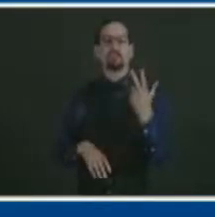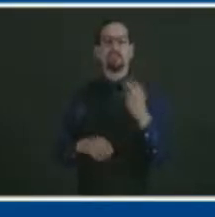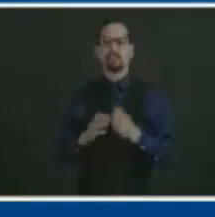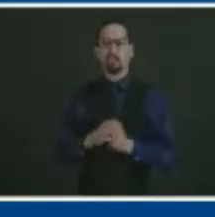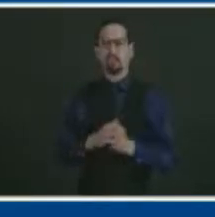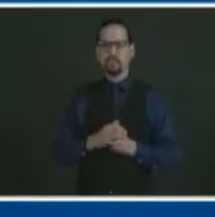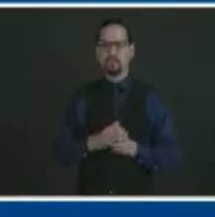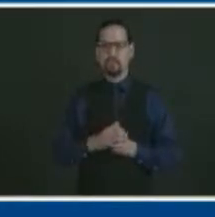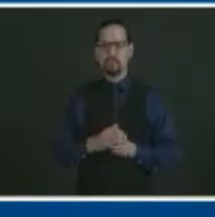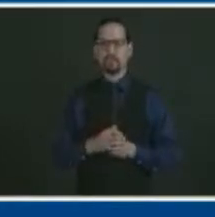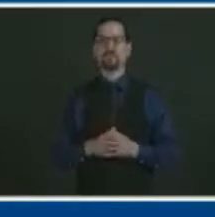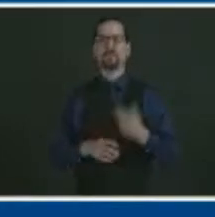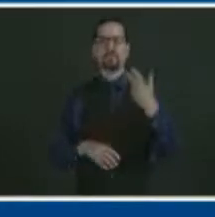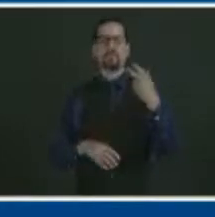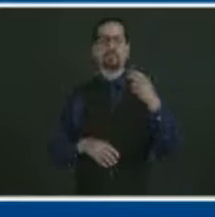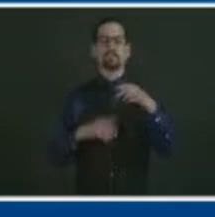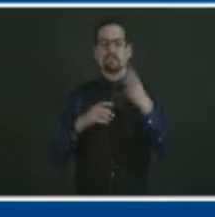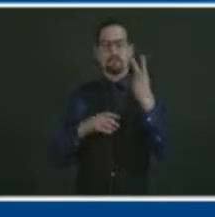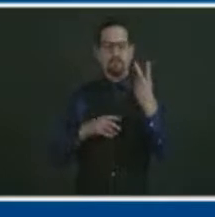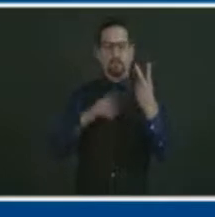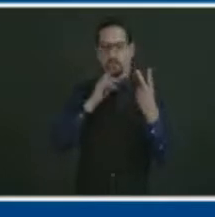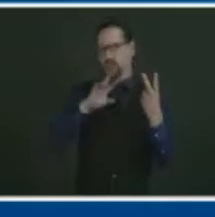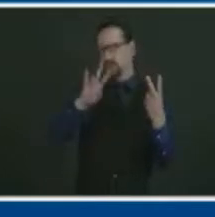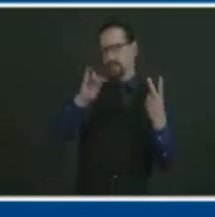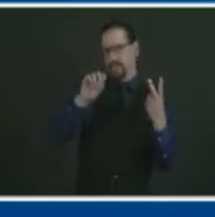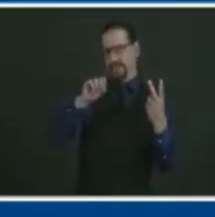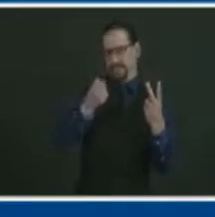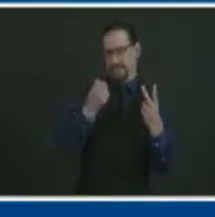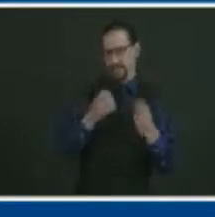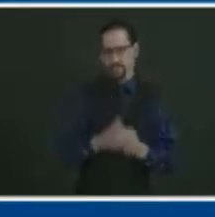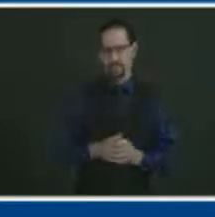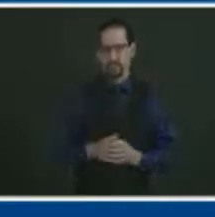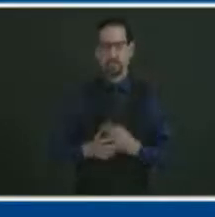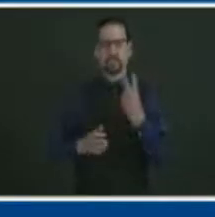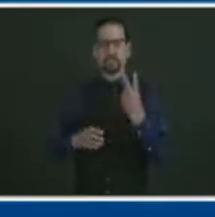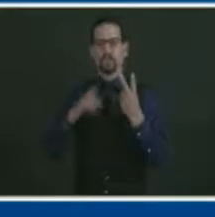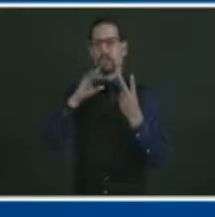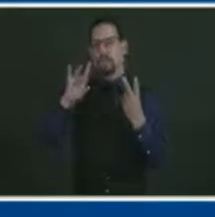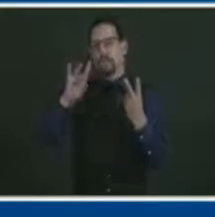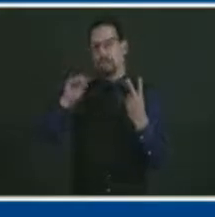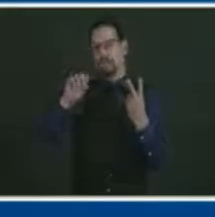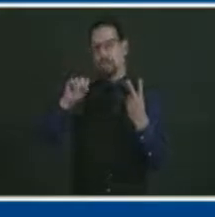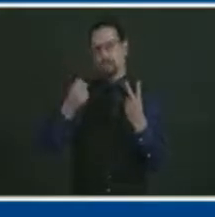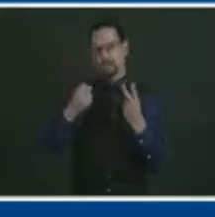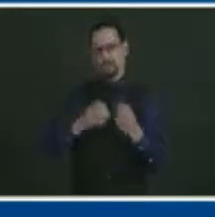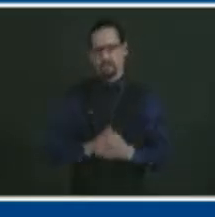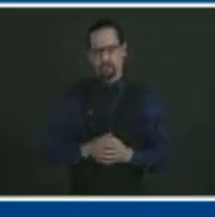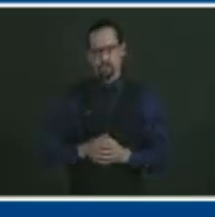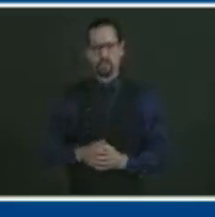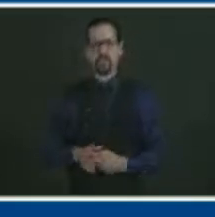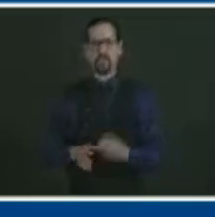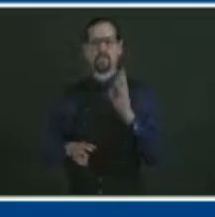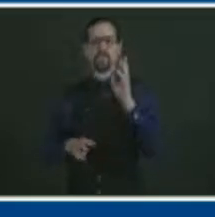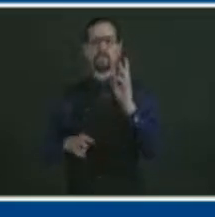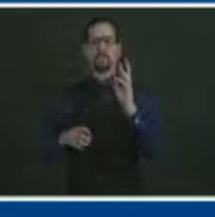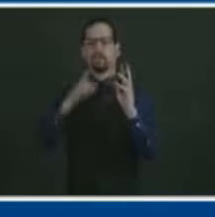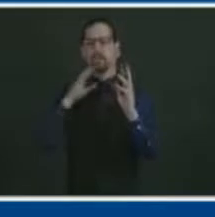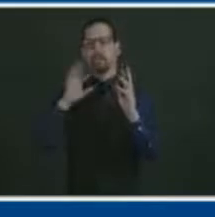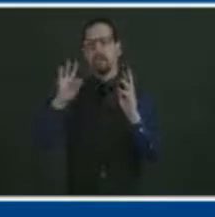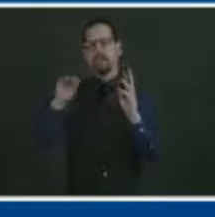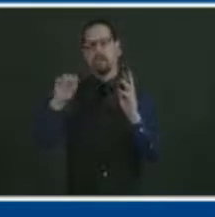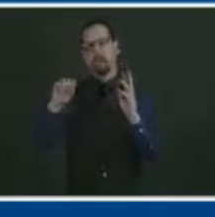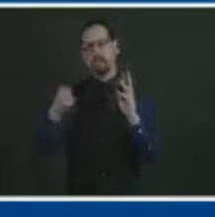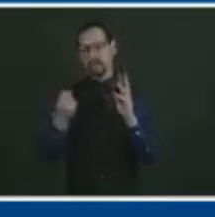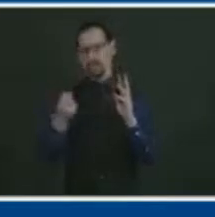2 of these people were in their 70s, 2 of these people were in their 80s, and